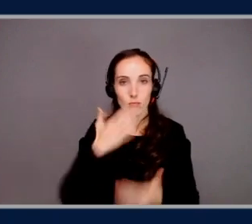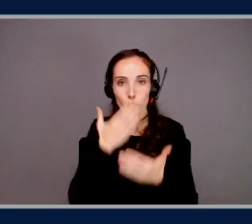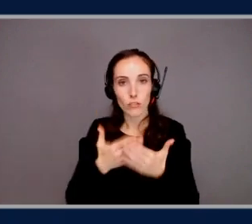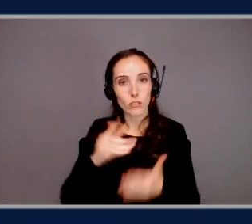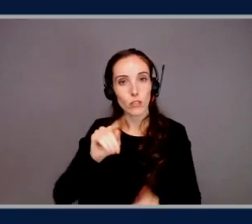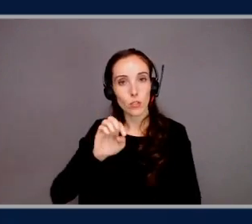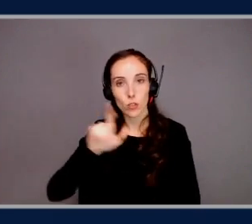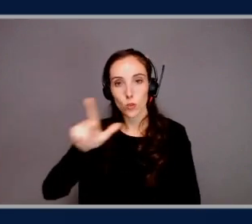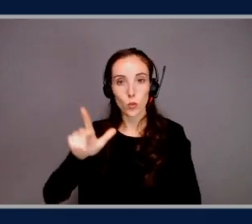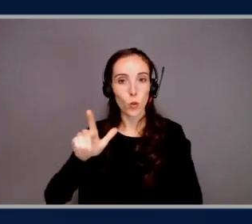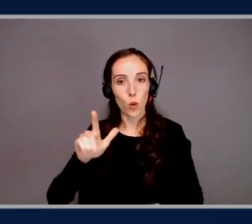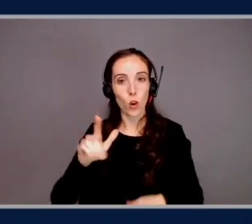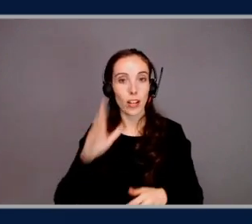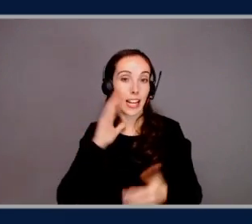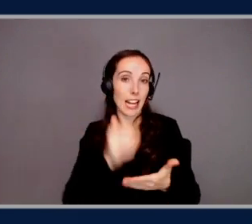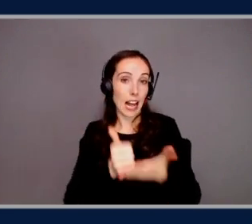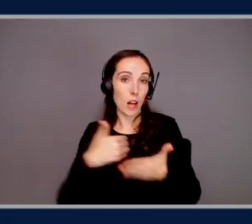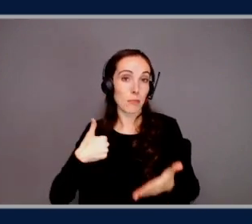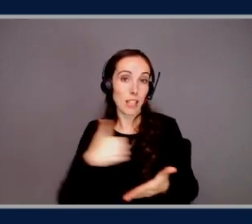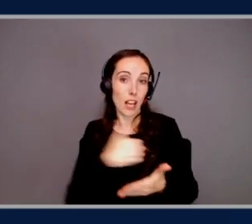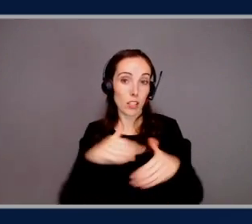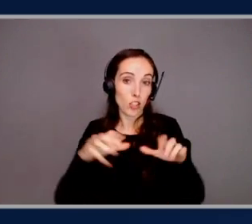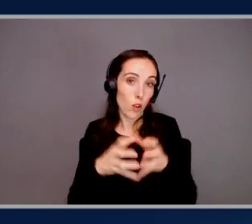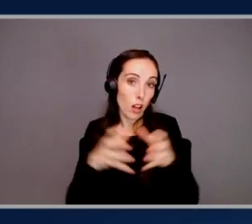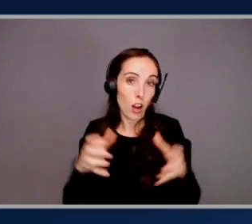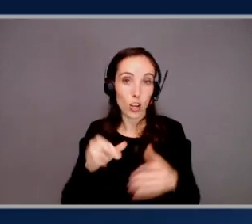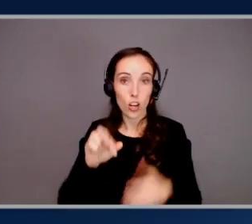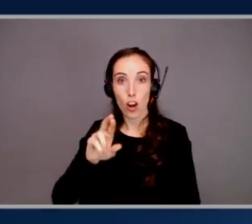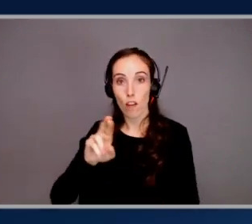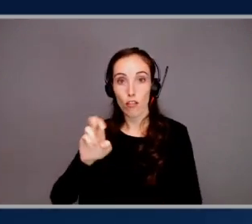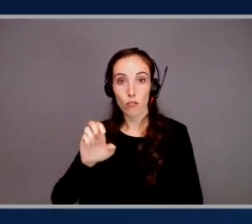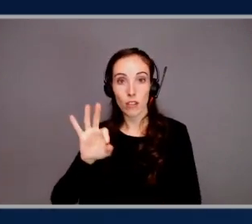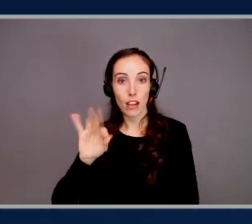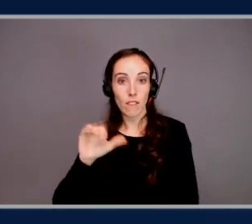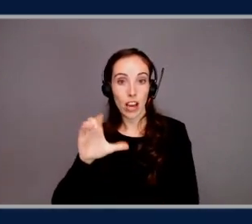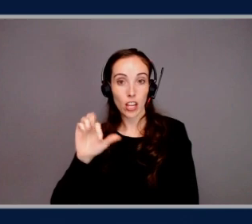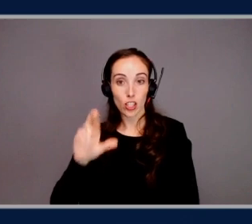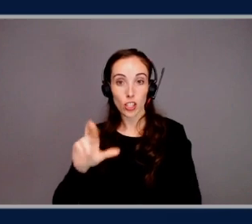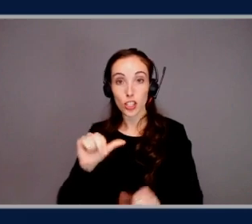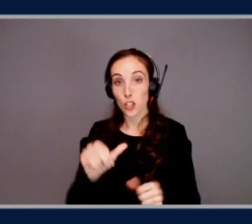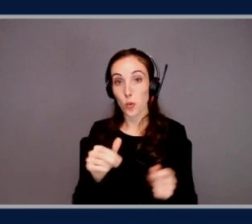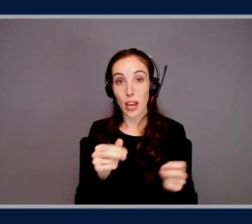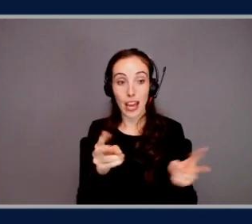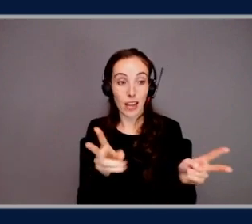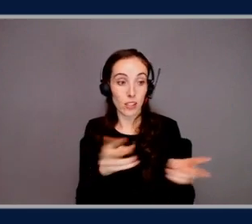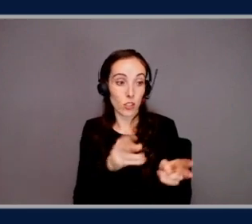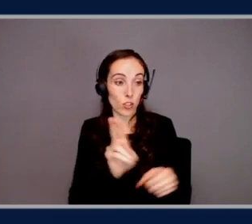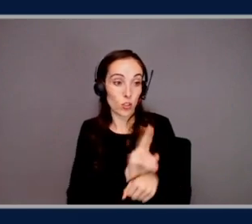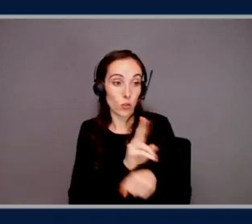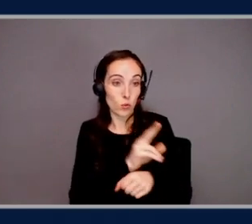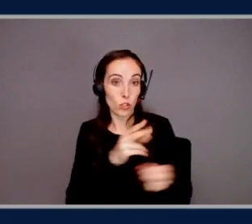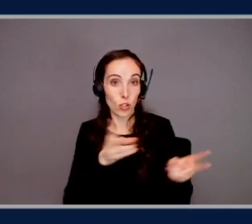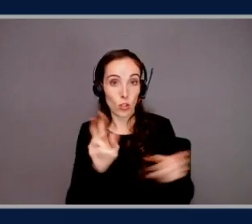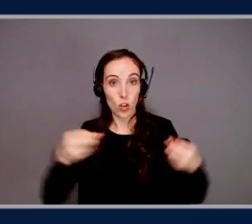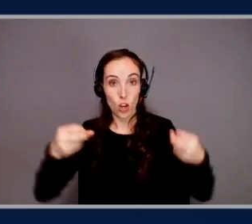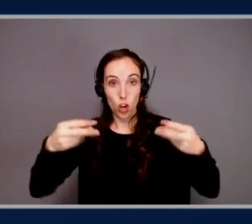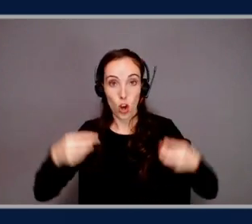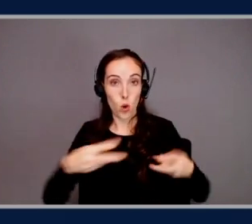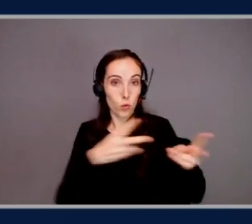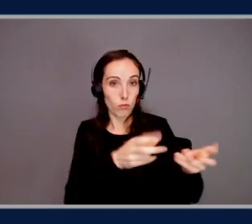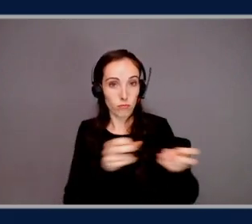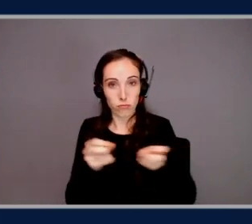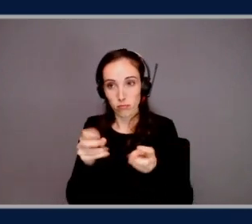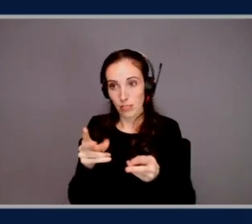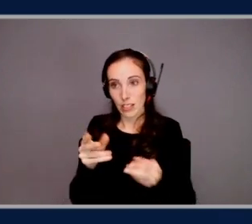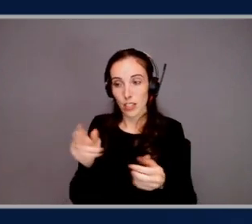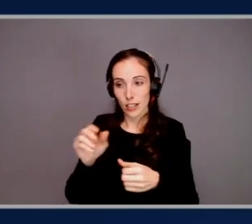doing significant refactors. Yeah, You can definitely. take a piece of code and you can ask it to be rewritten according to whatever instructions you want. And there's